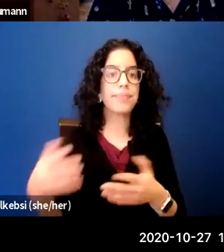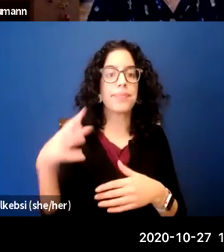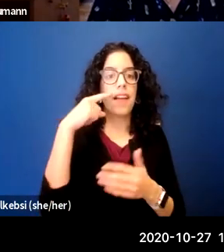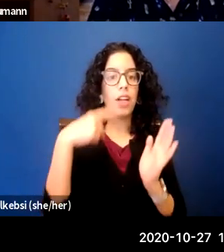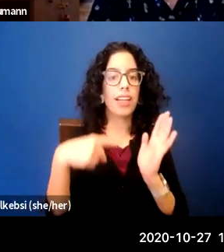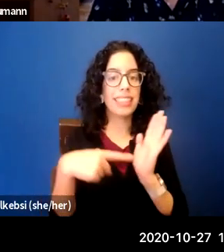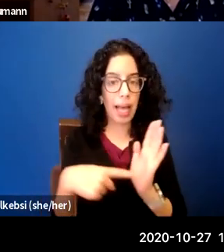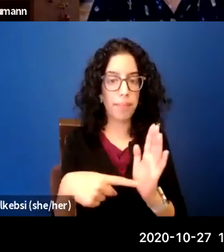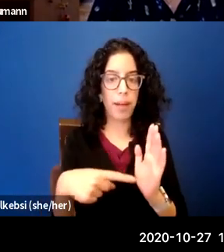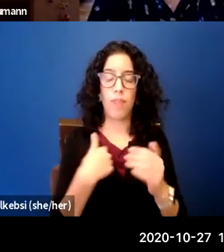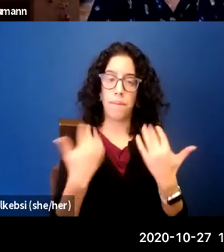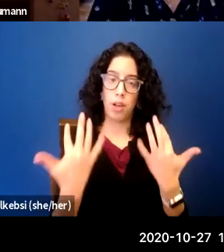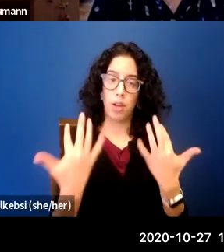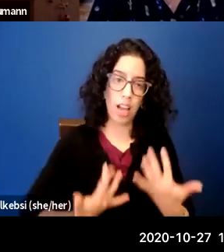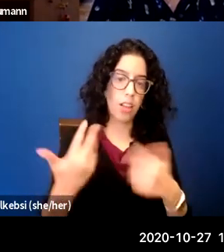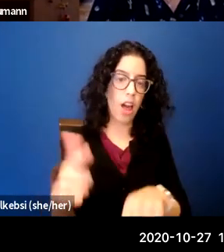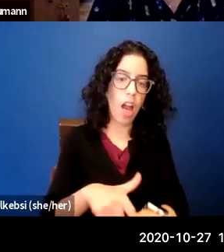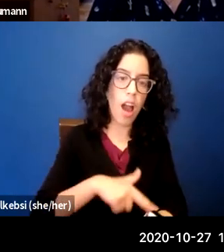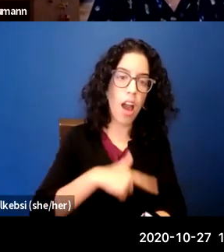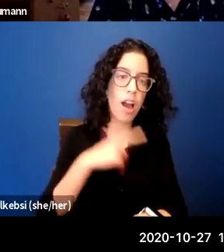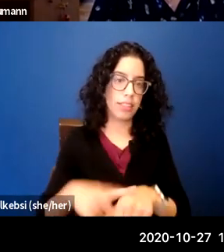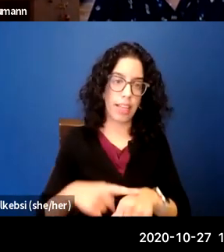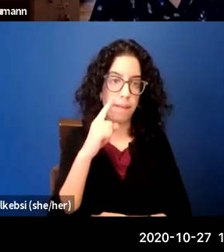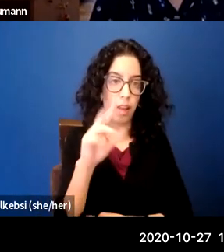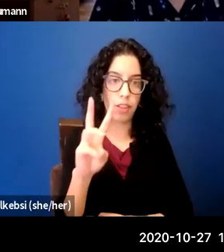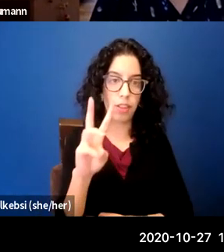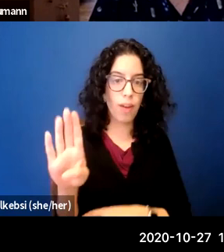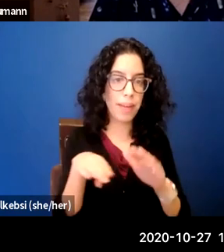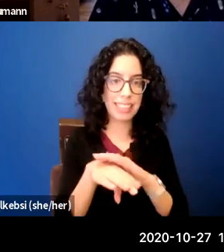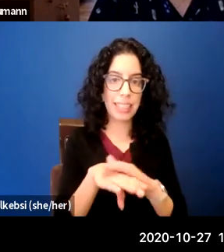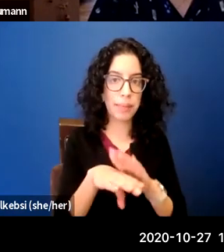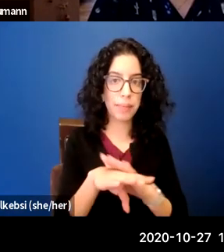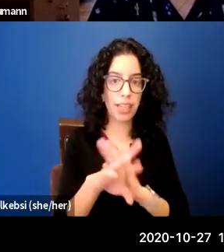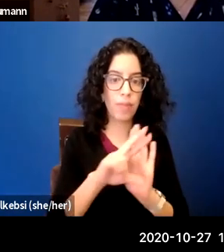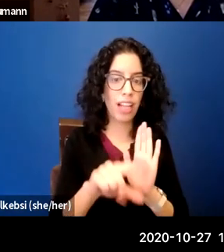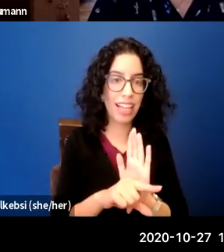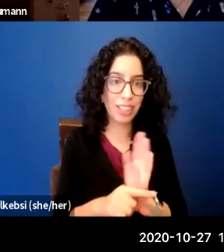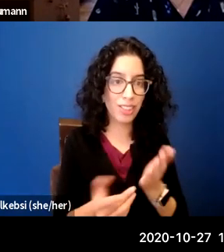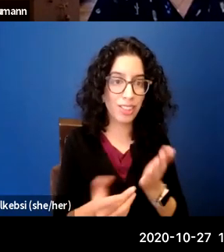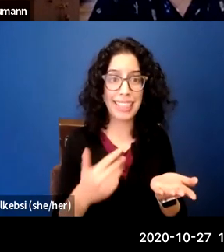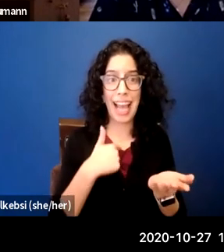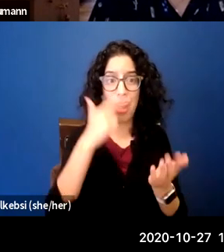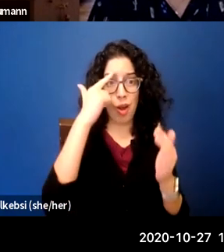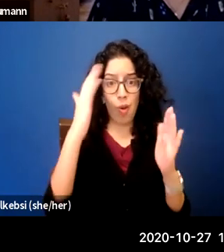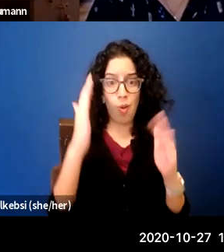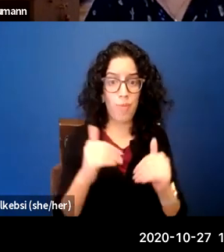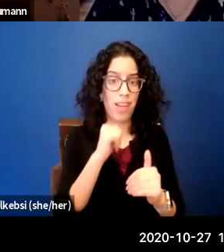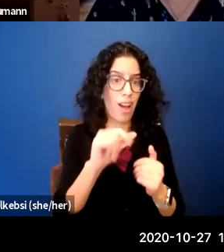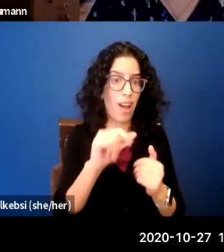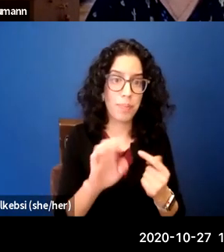via regulatory and other means. For example, we have been waiting a long time for the